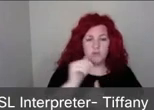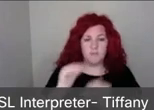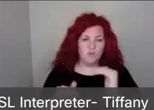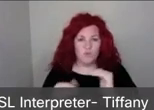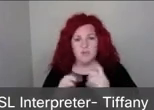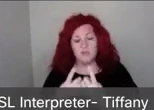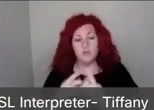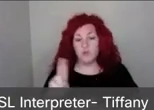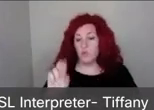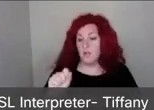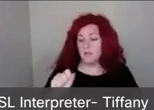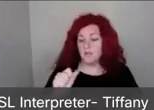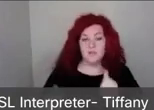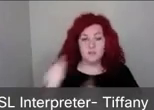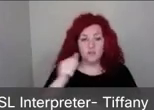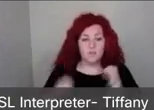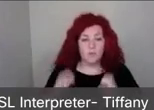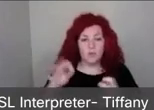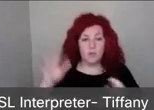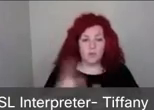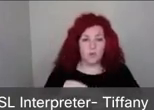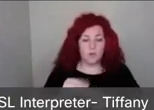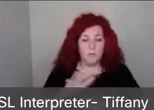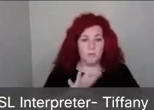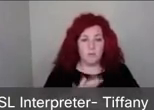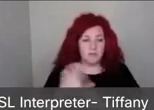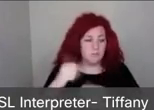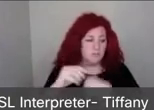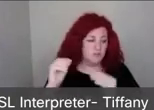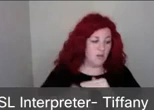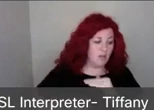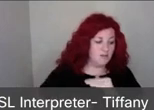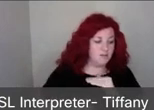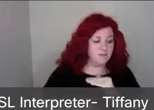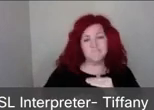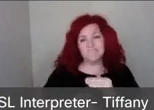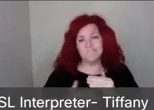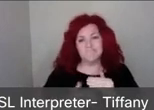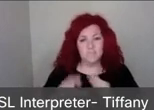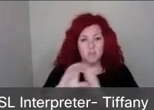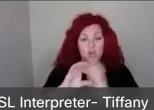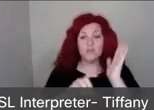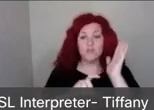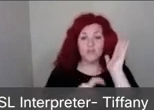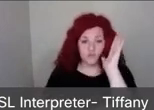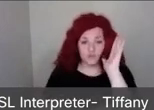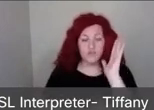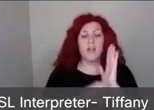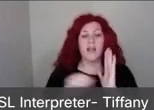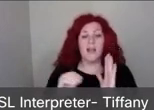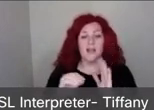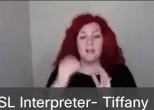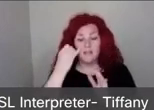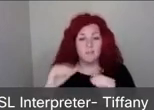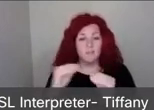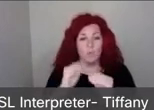Supreme Court has affirmed that total population deviations of 10% or less are presumptively constitutional, and population deviations